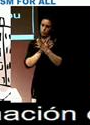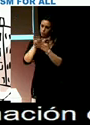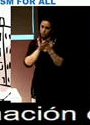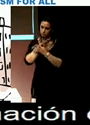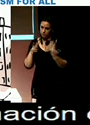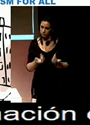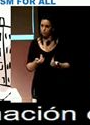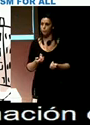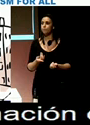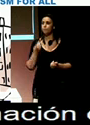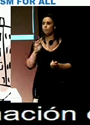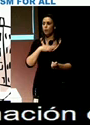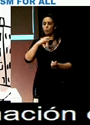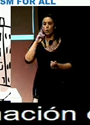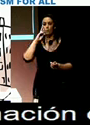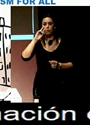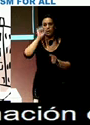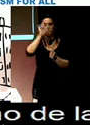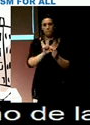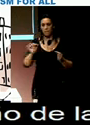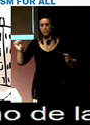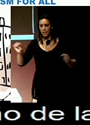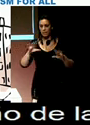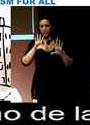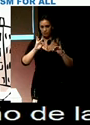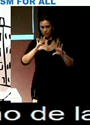audio information, Tiflologic mock-ups,